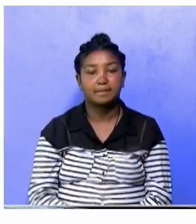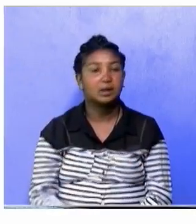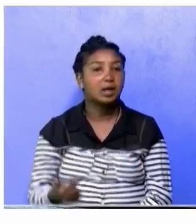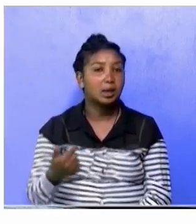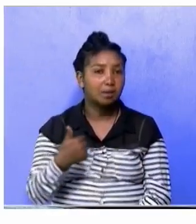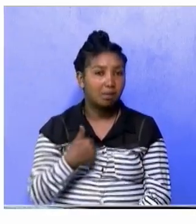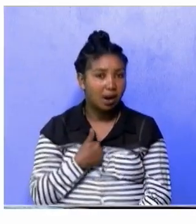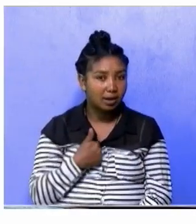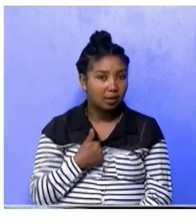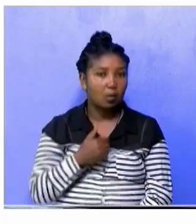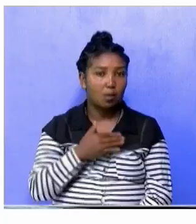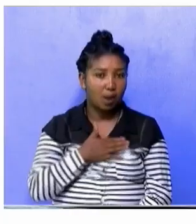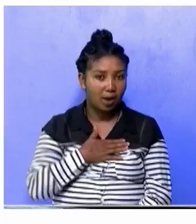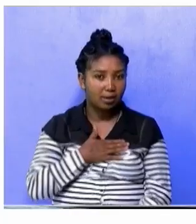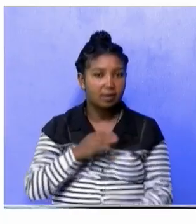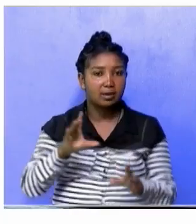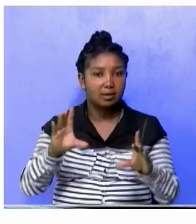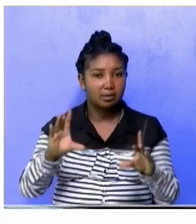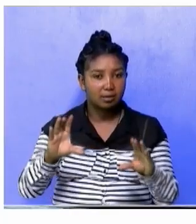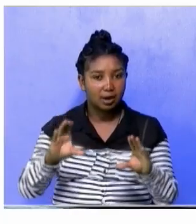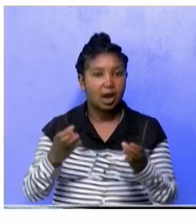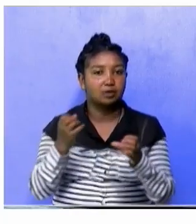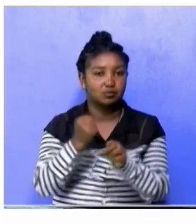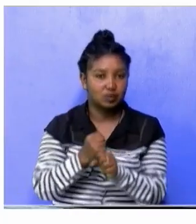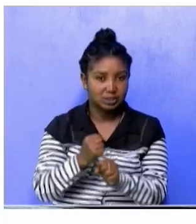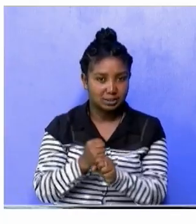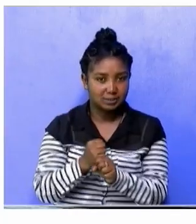my classwork.